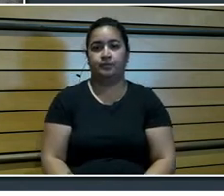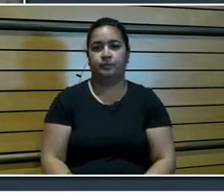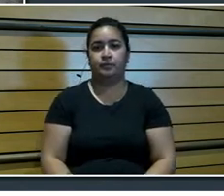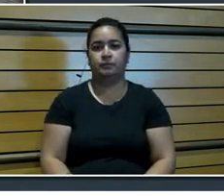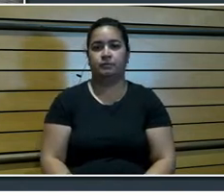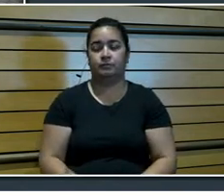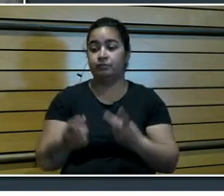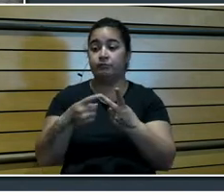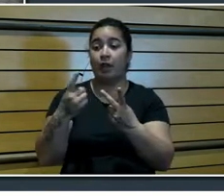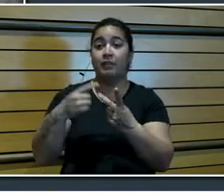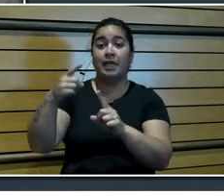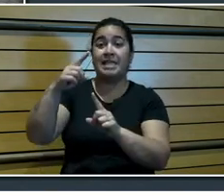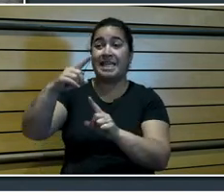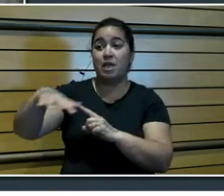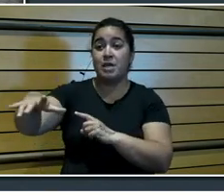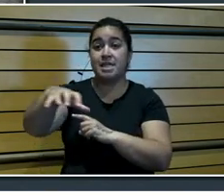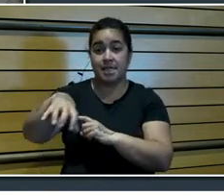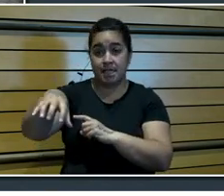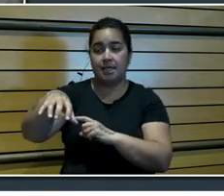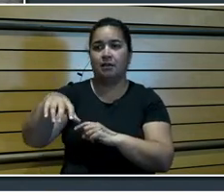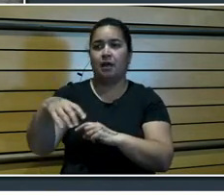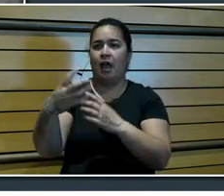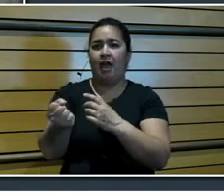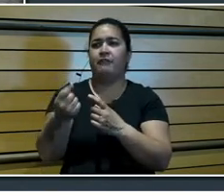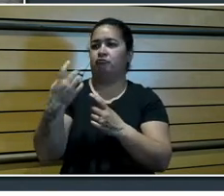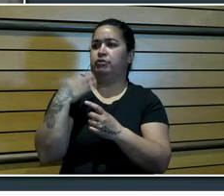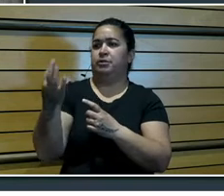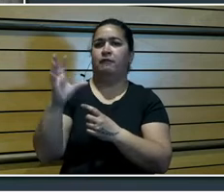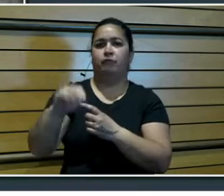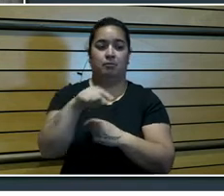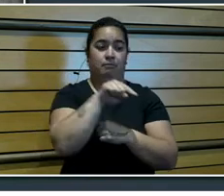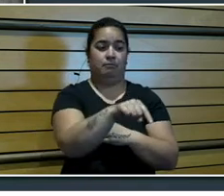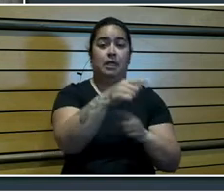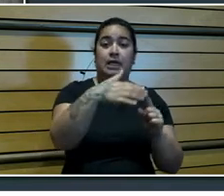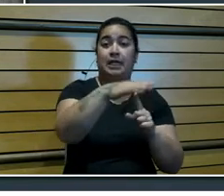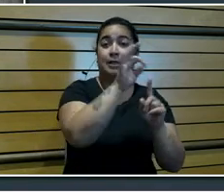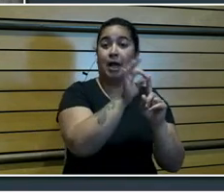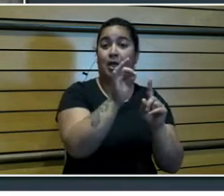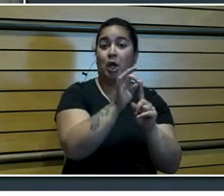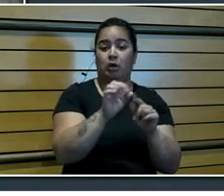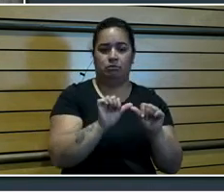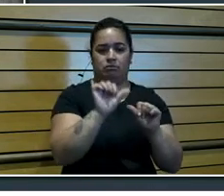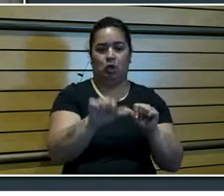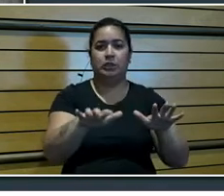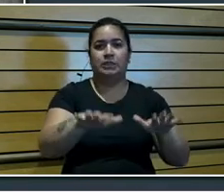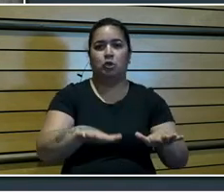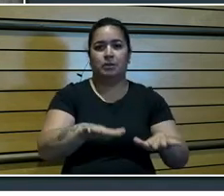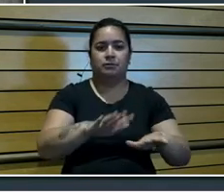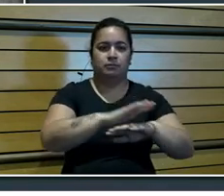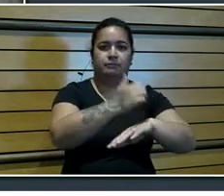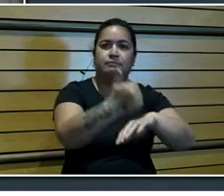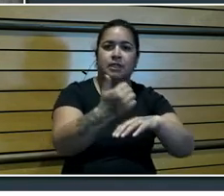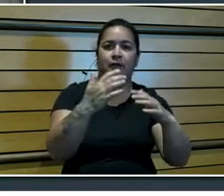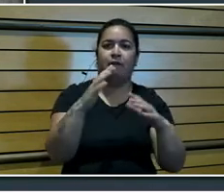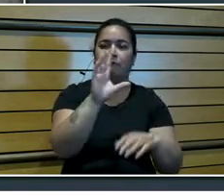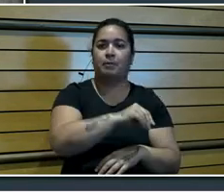Iwi has representatives from Ngāti Pārau, post-settlement governance entity Maungahareru Tangitu,